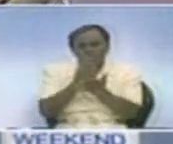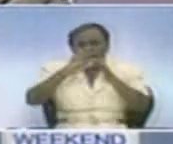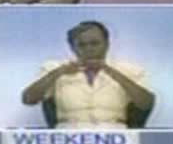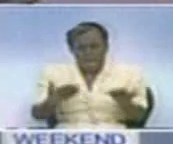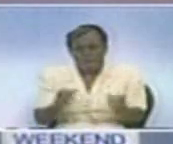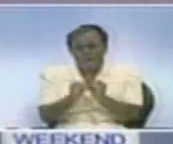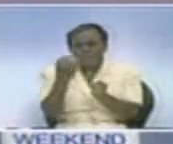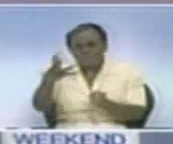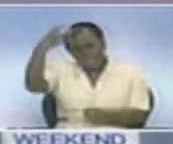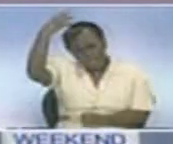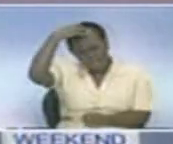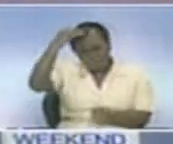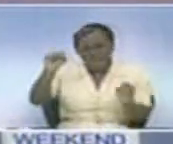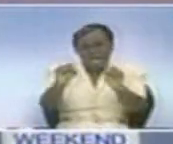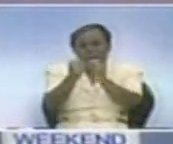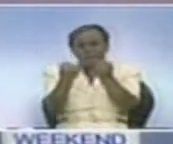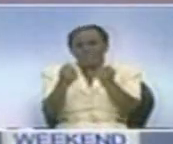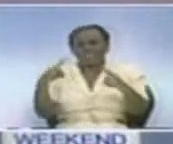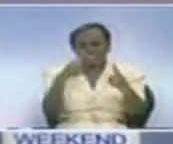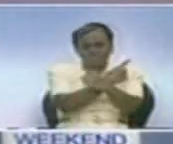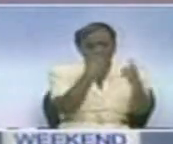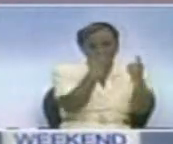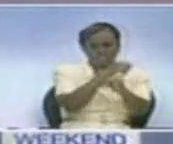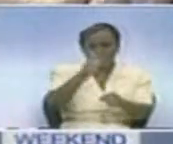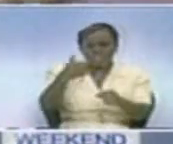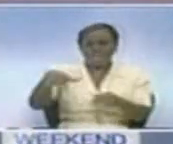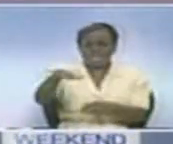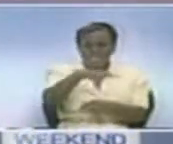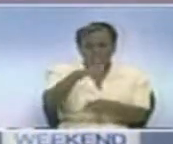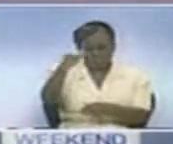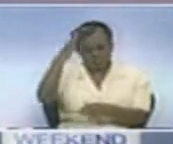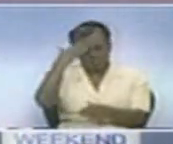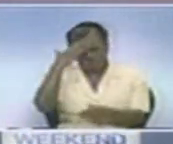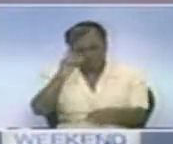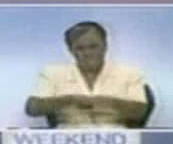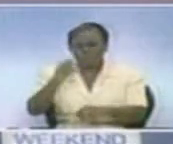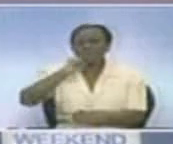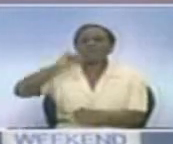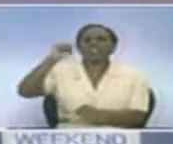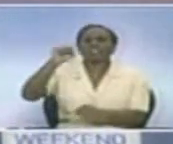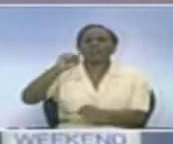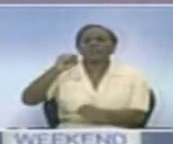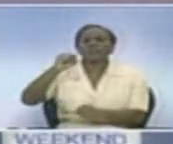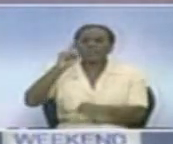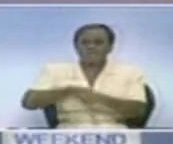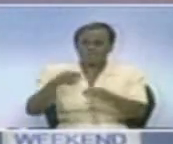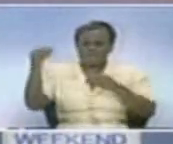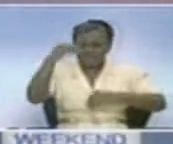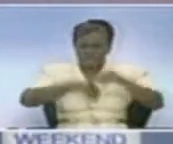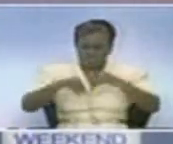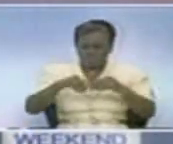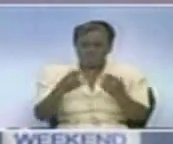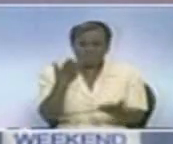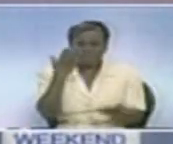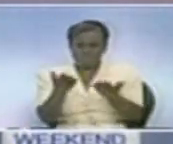in Peketoni does not happen in various other settlement schemes, which we know are flashpoints during political campaigns, during elections, and